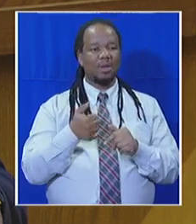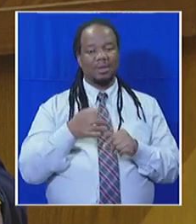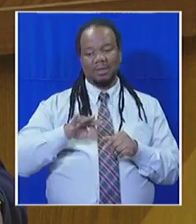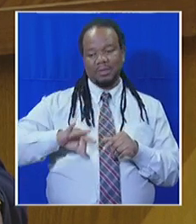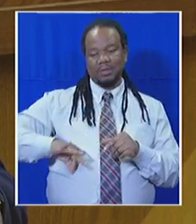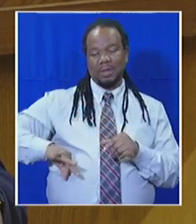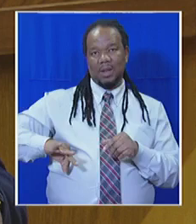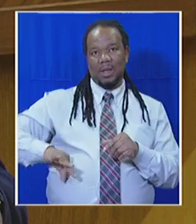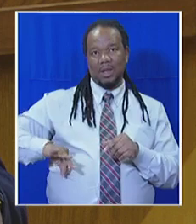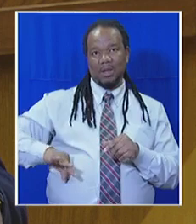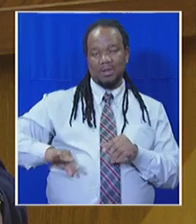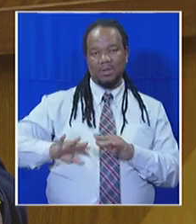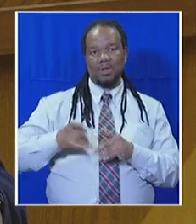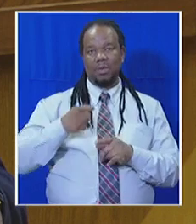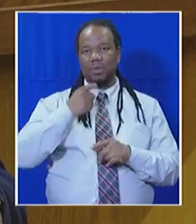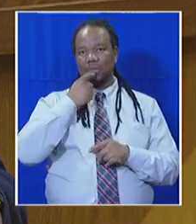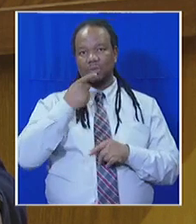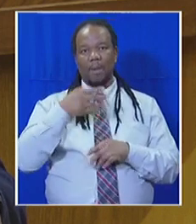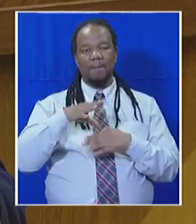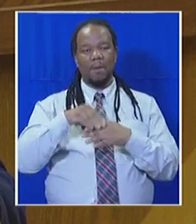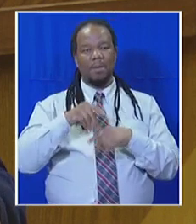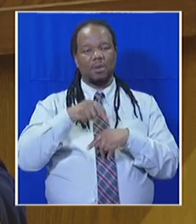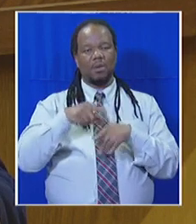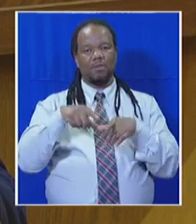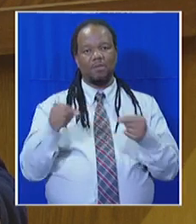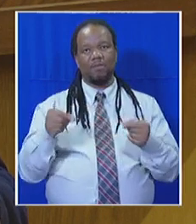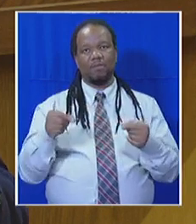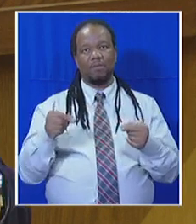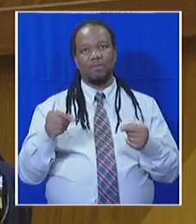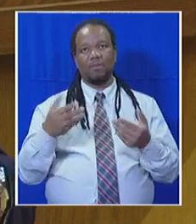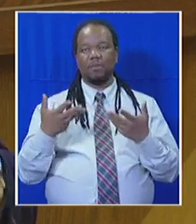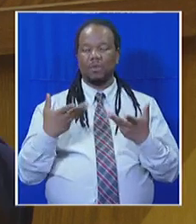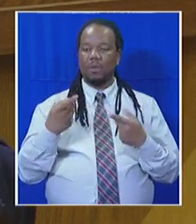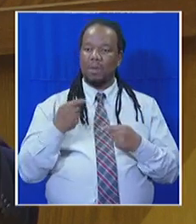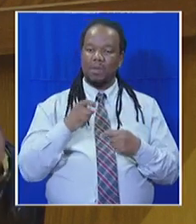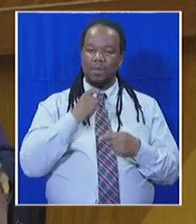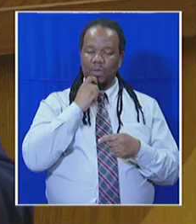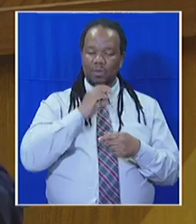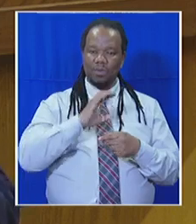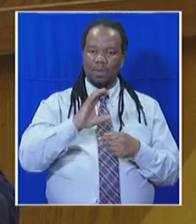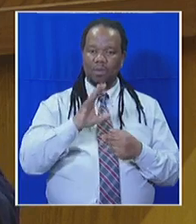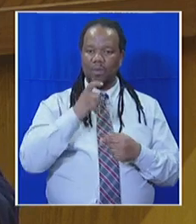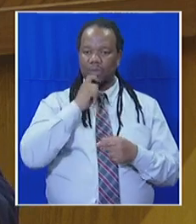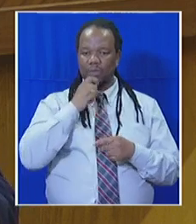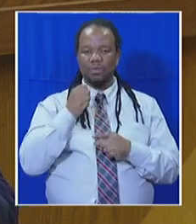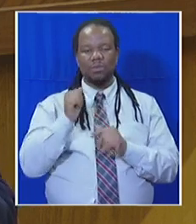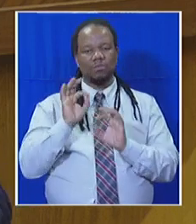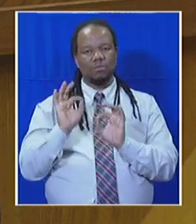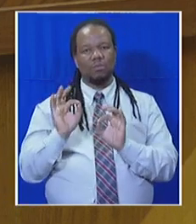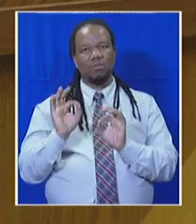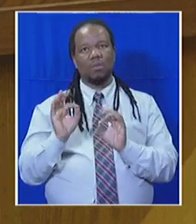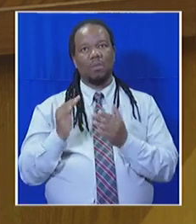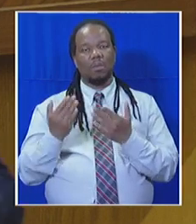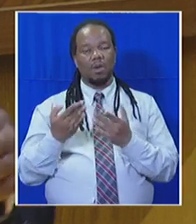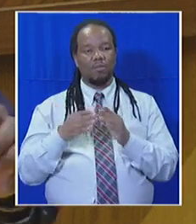consumption expenditure. But Honourable member, your time is now expired. We're not getting value for money. They are not commensurate rises in the